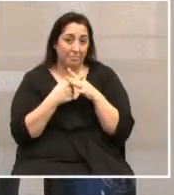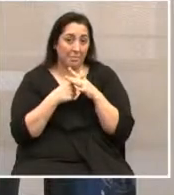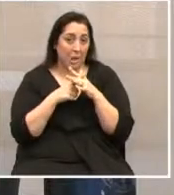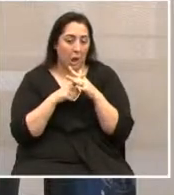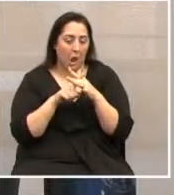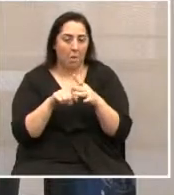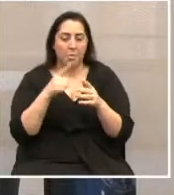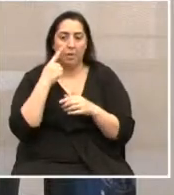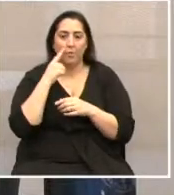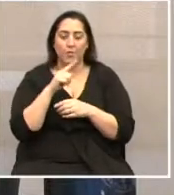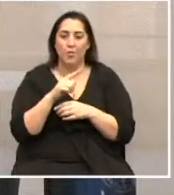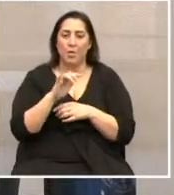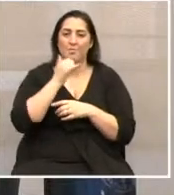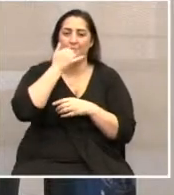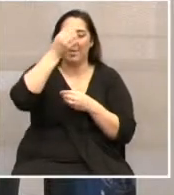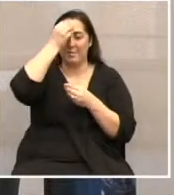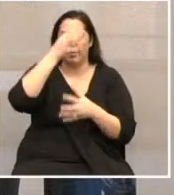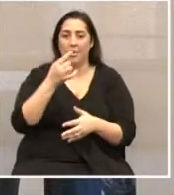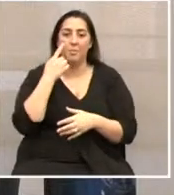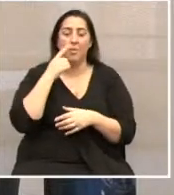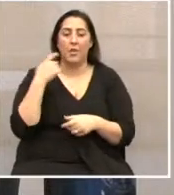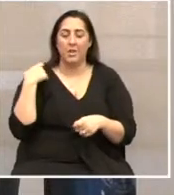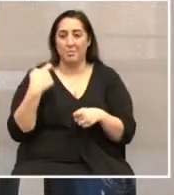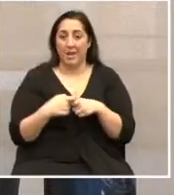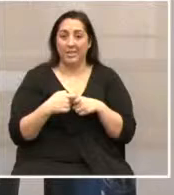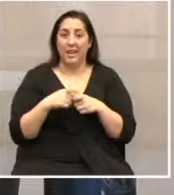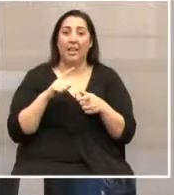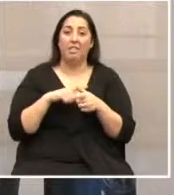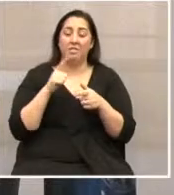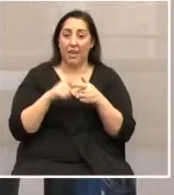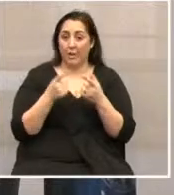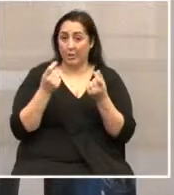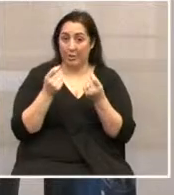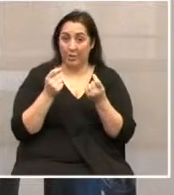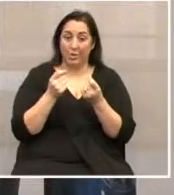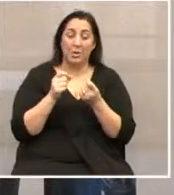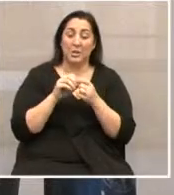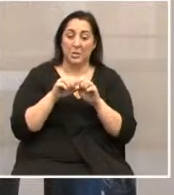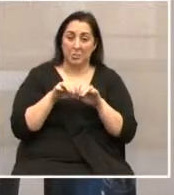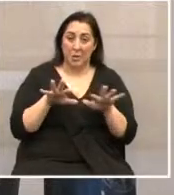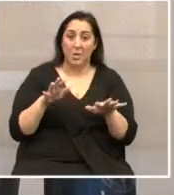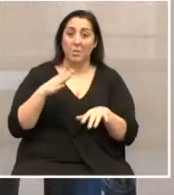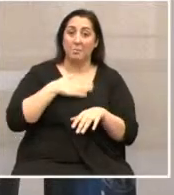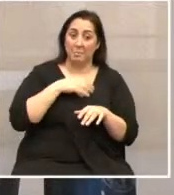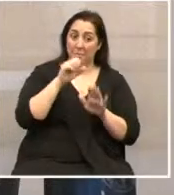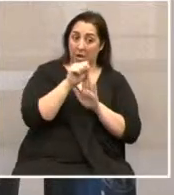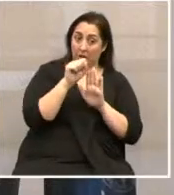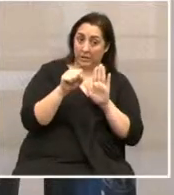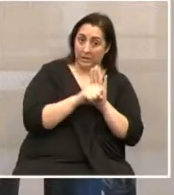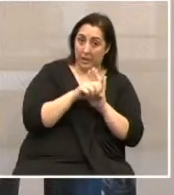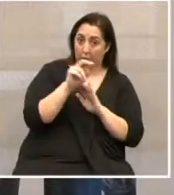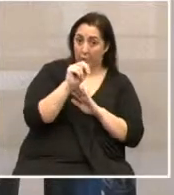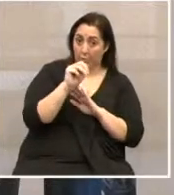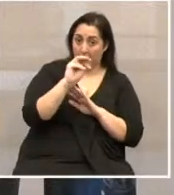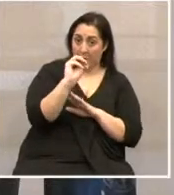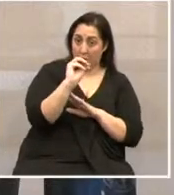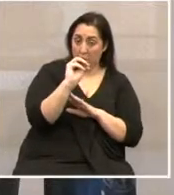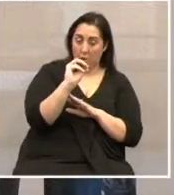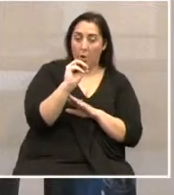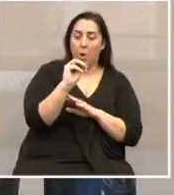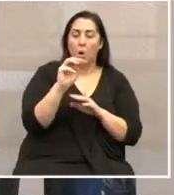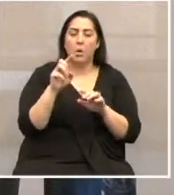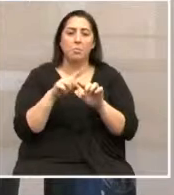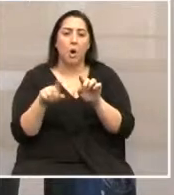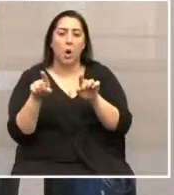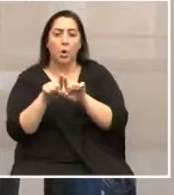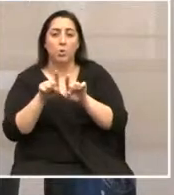misinformation in Spanish that then is exported not just to my state in New Mexico, but